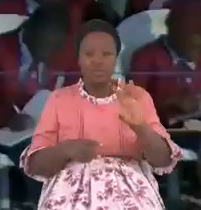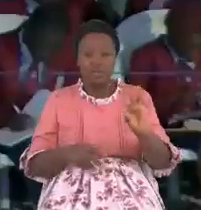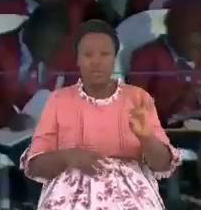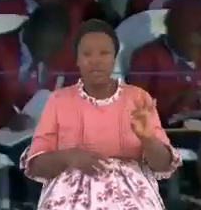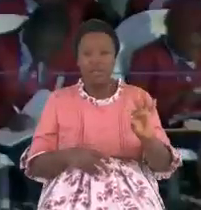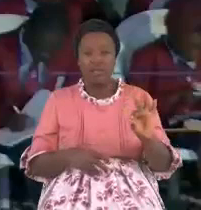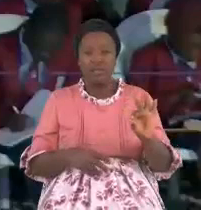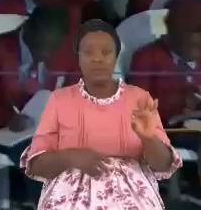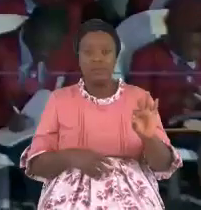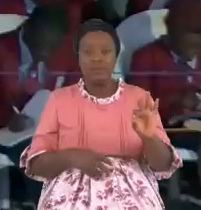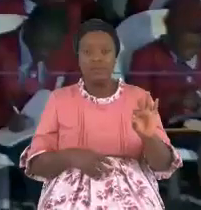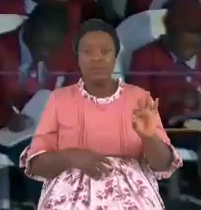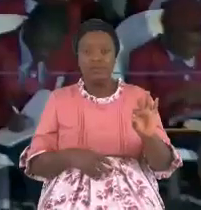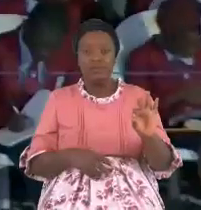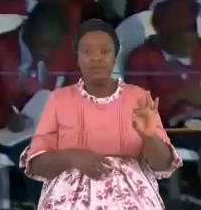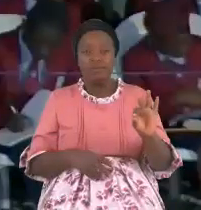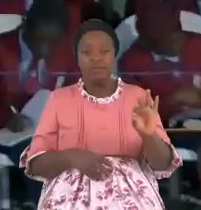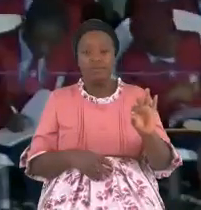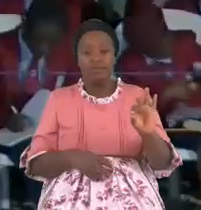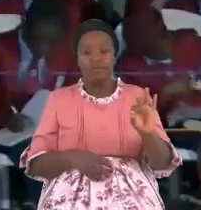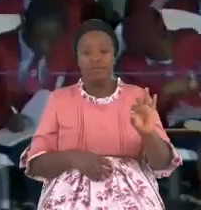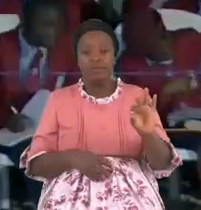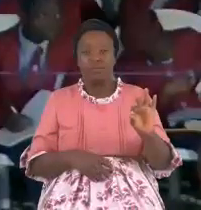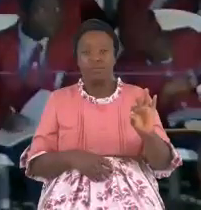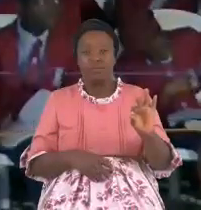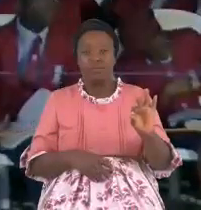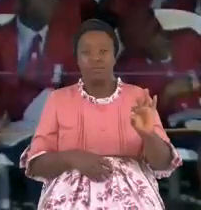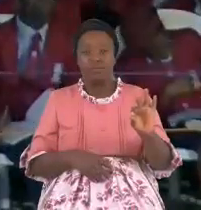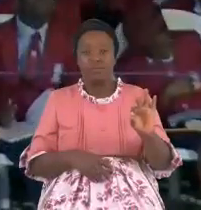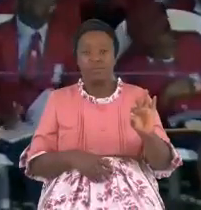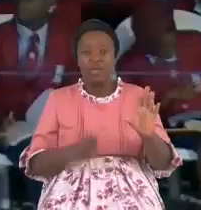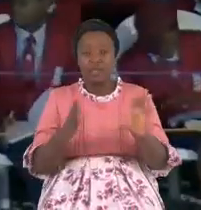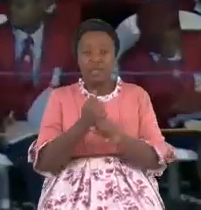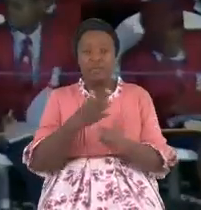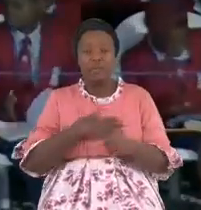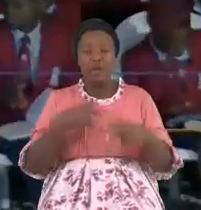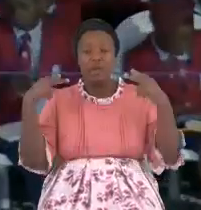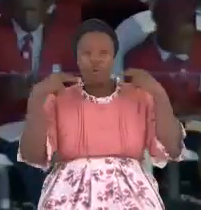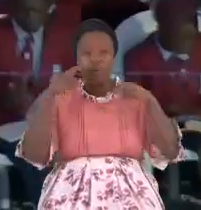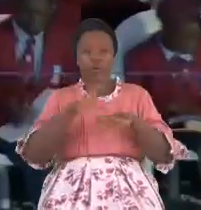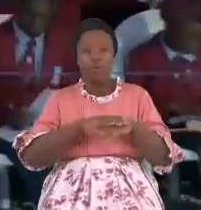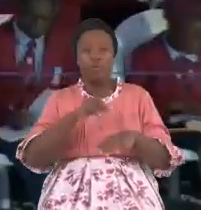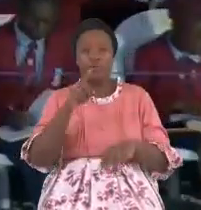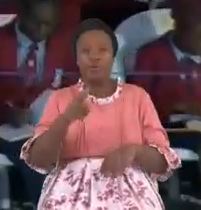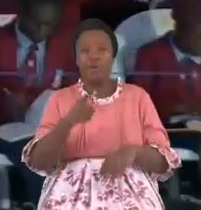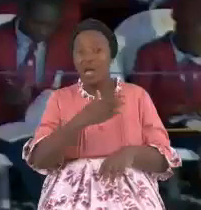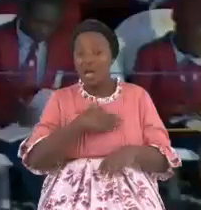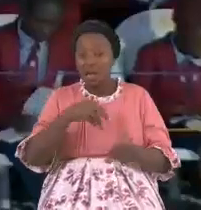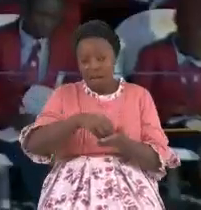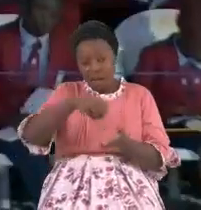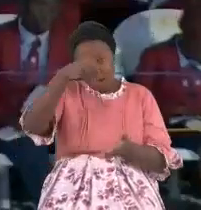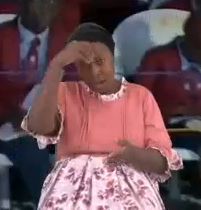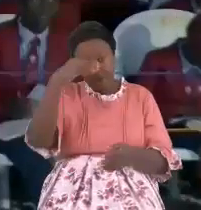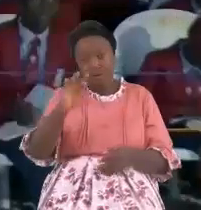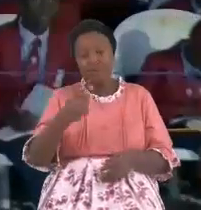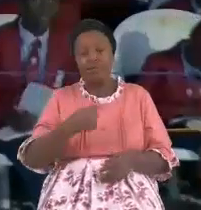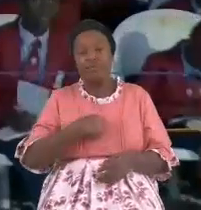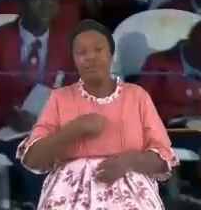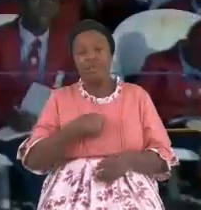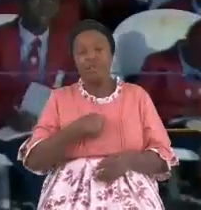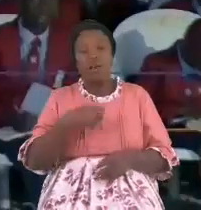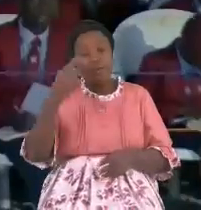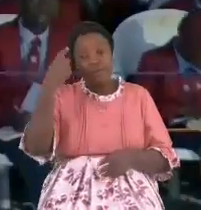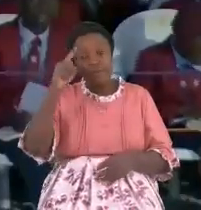says in verse 29 take my yoke upon you and learn of me for